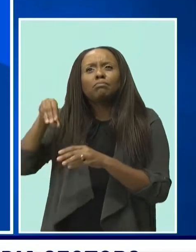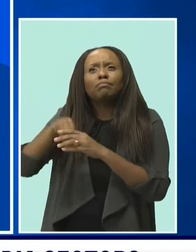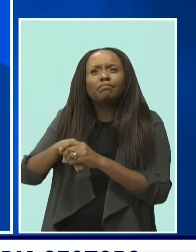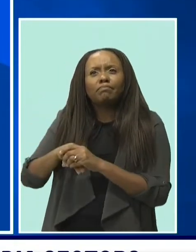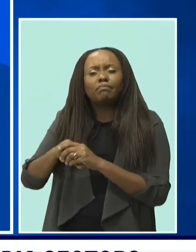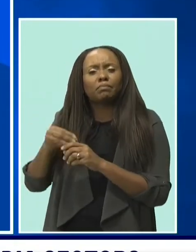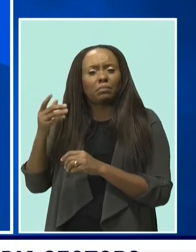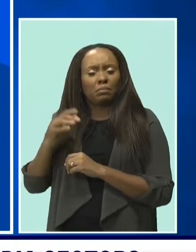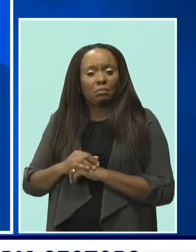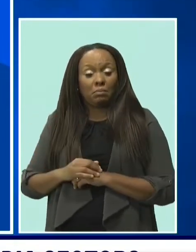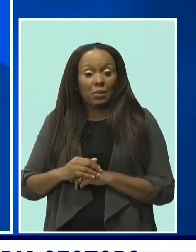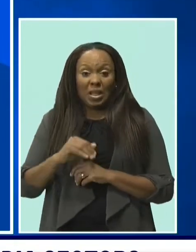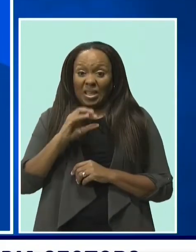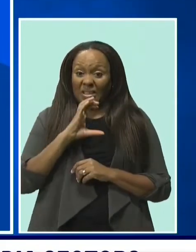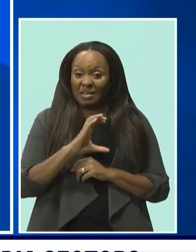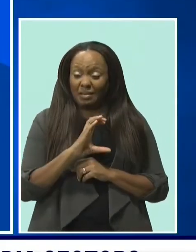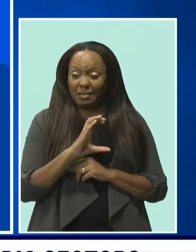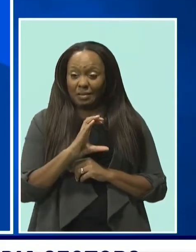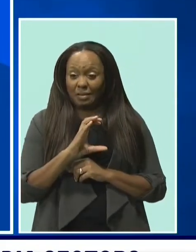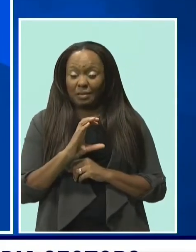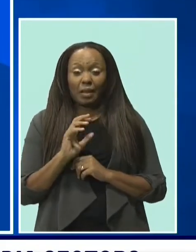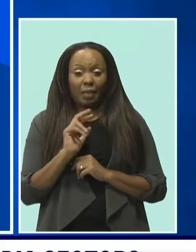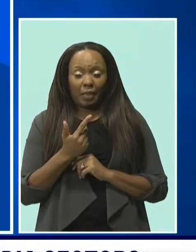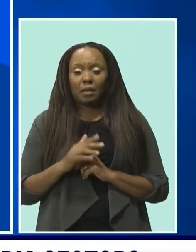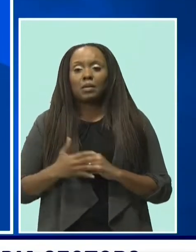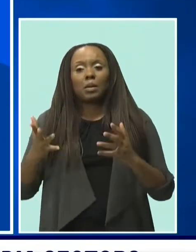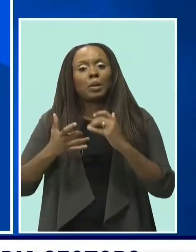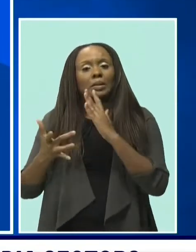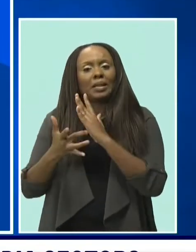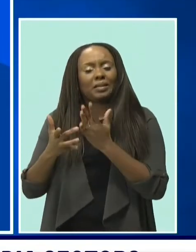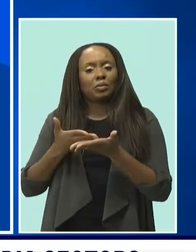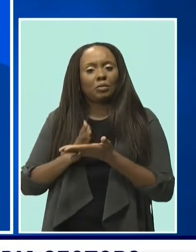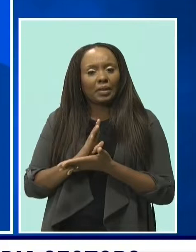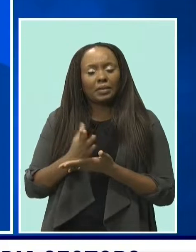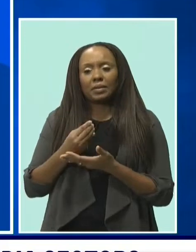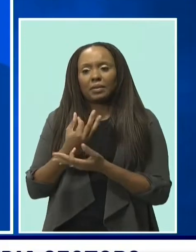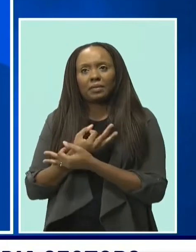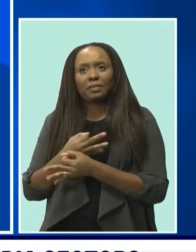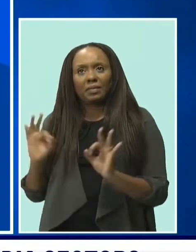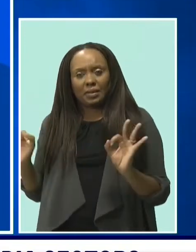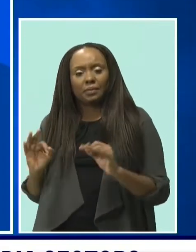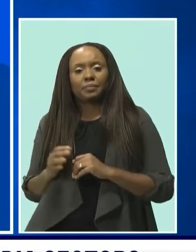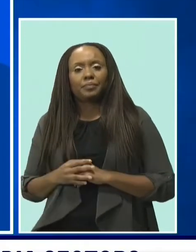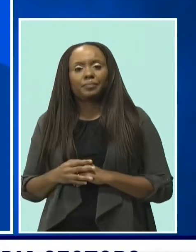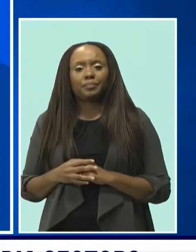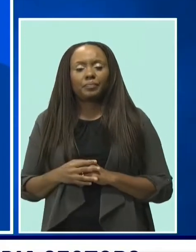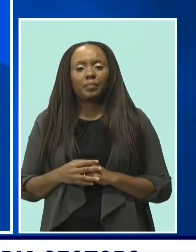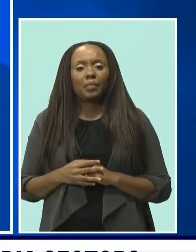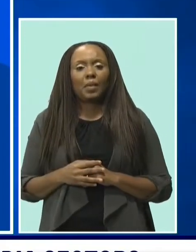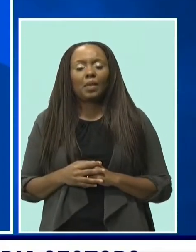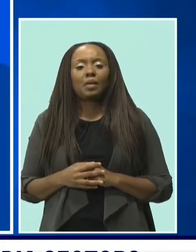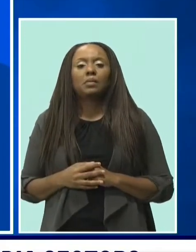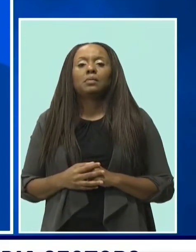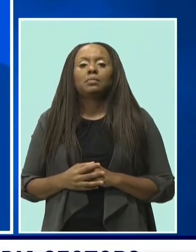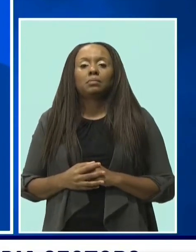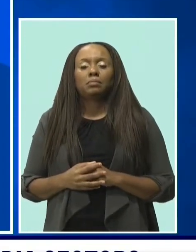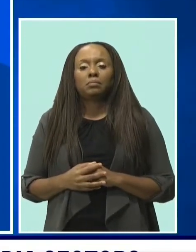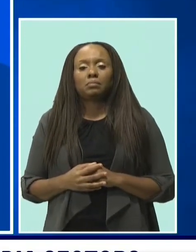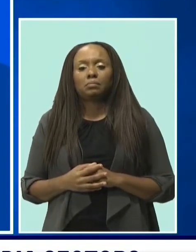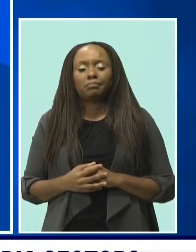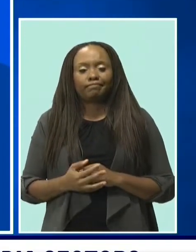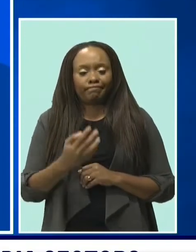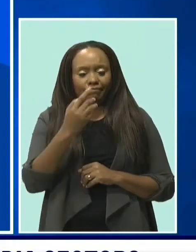C. Confront digital rights and freedoms as well as responsibilities. This is about behavior